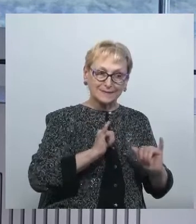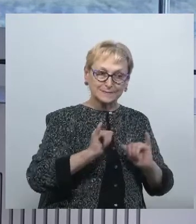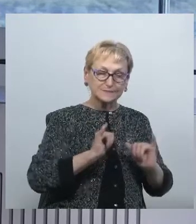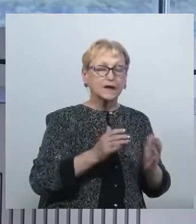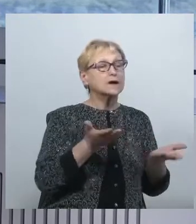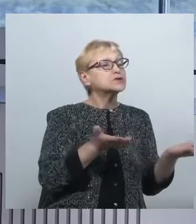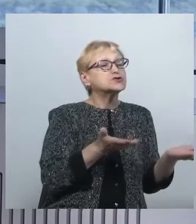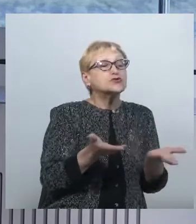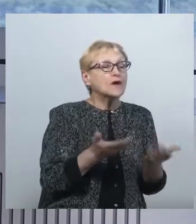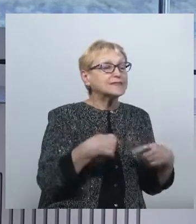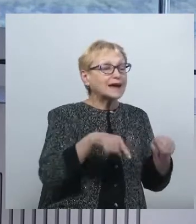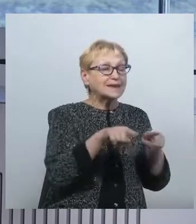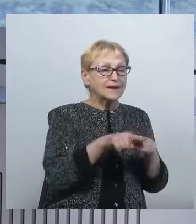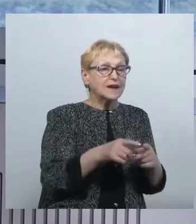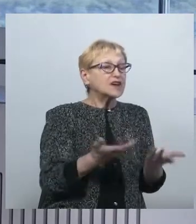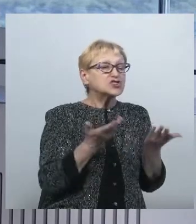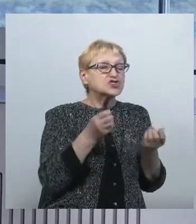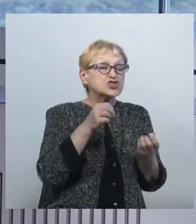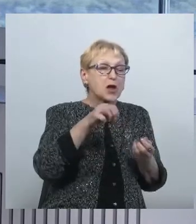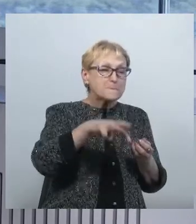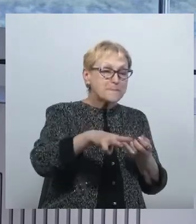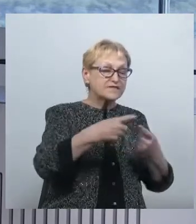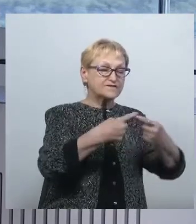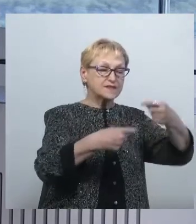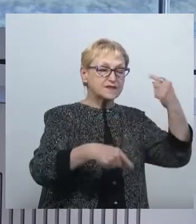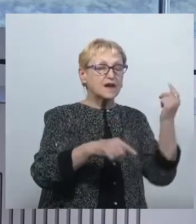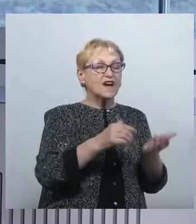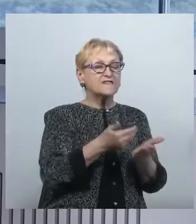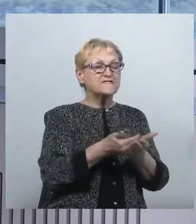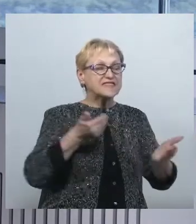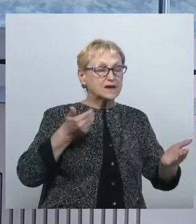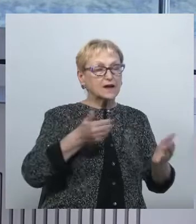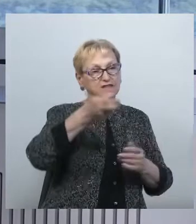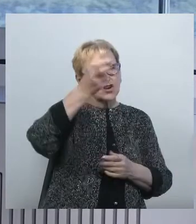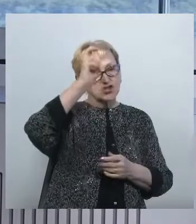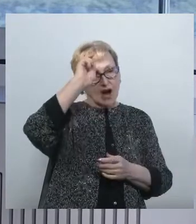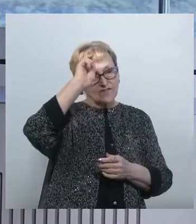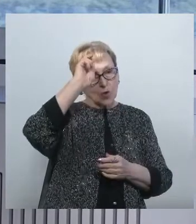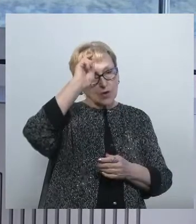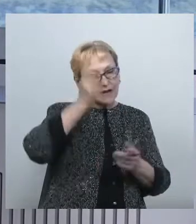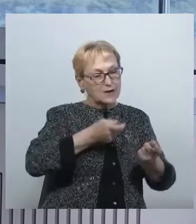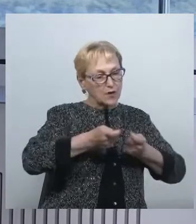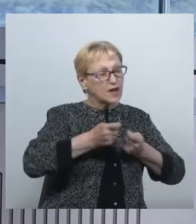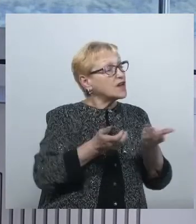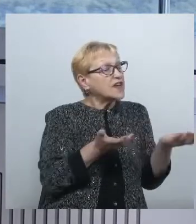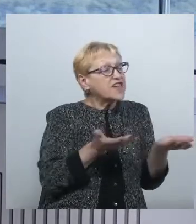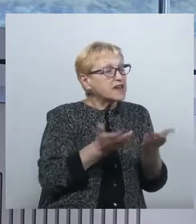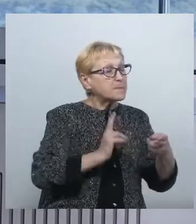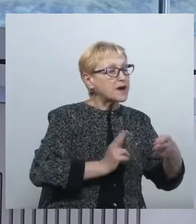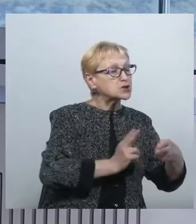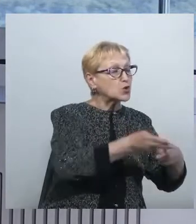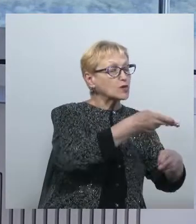Oleksiy, so what is actually self-regulation? What is the difference between self-regulation and